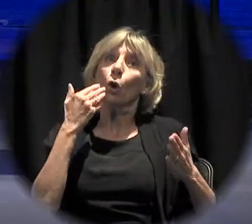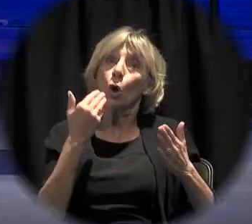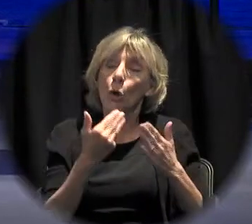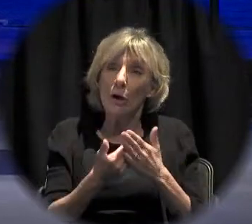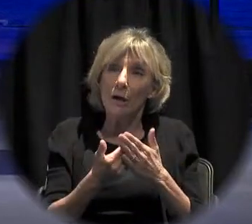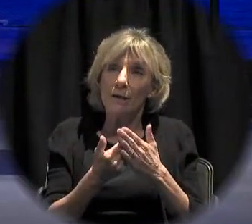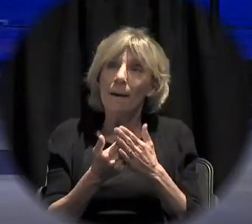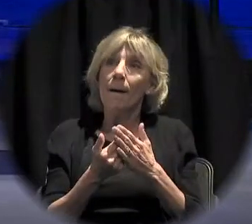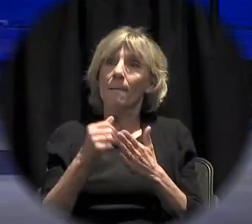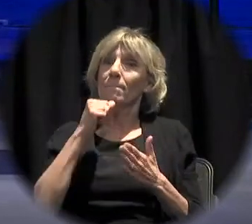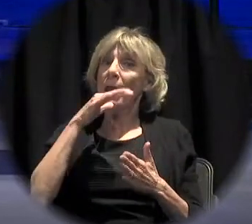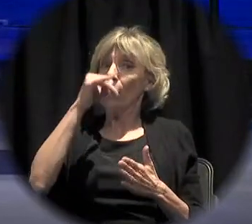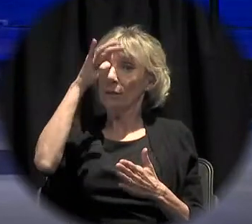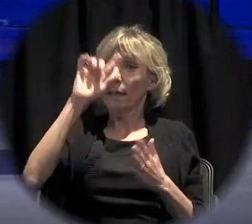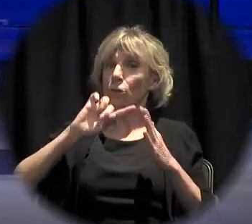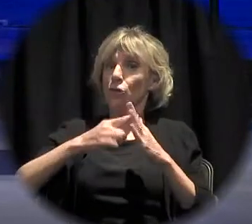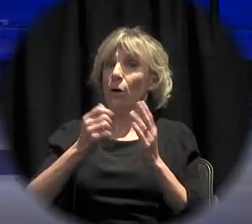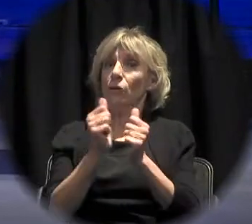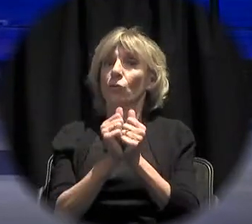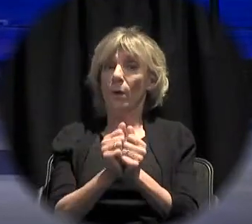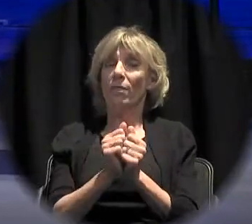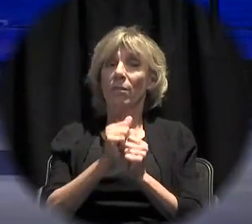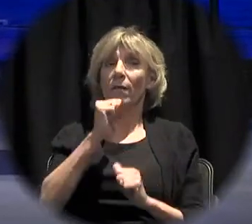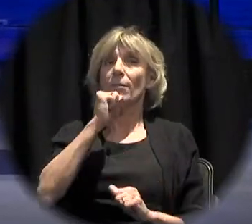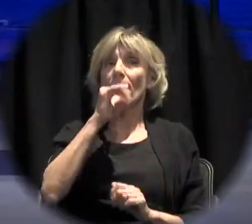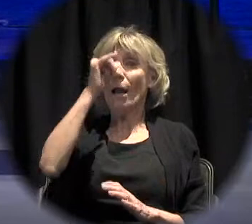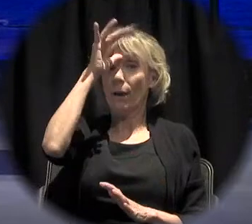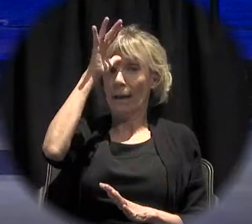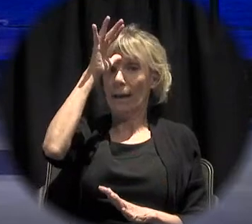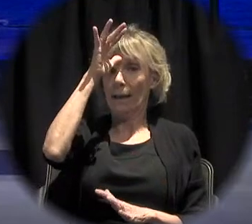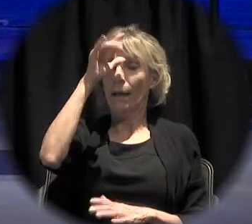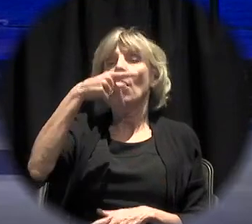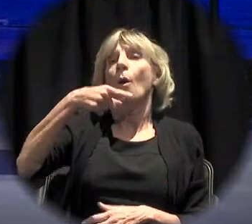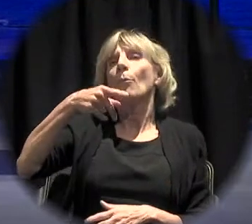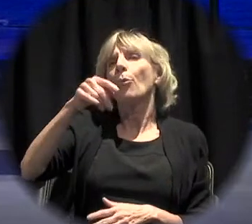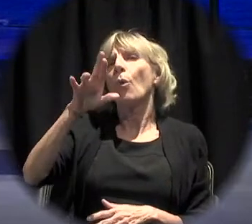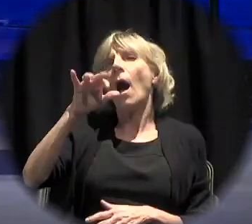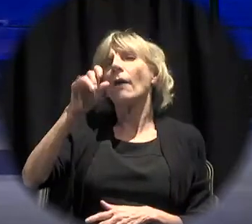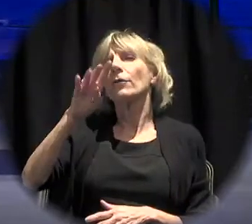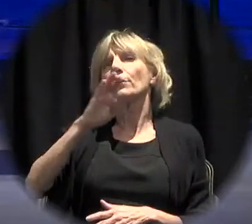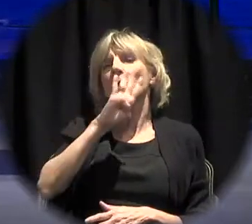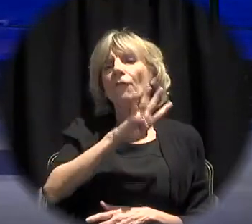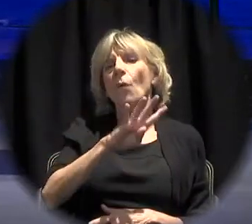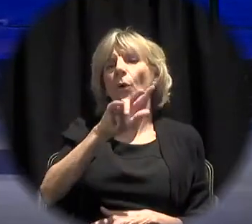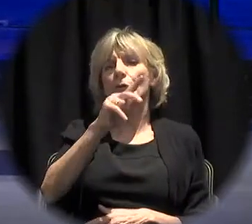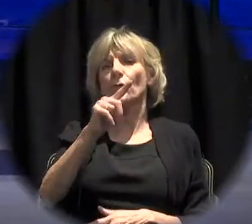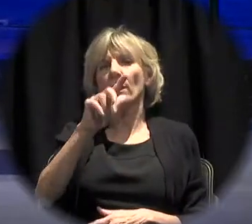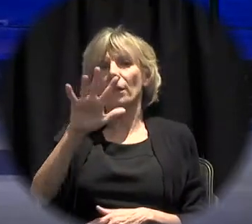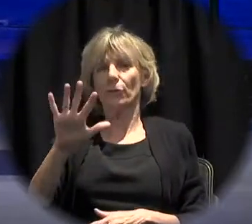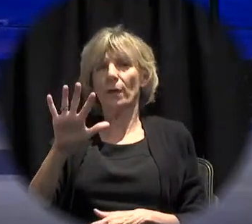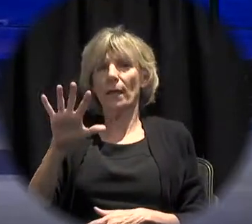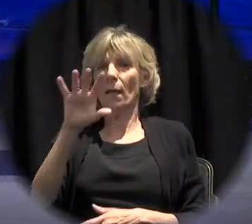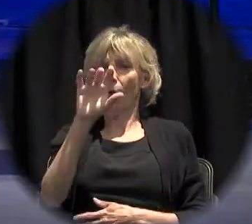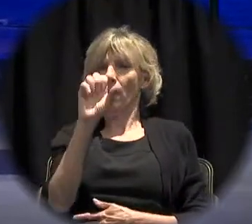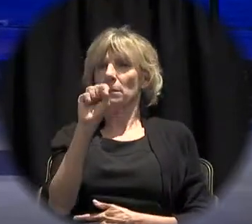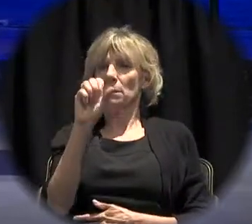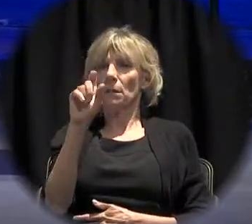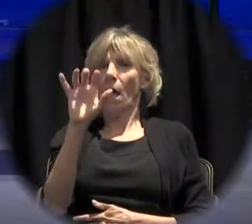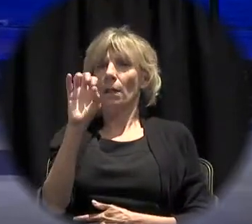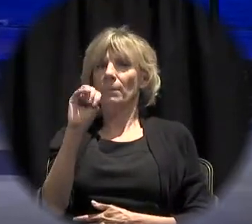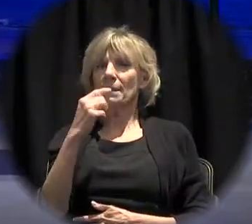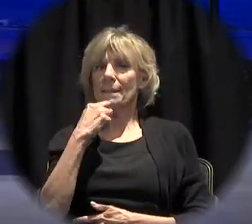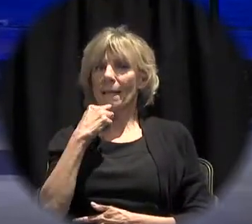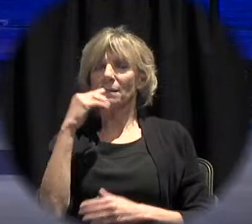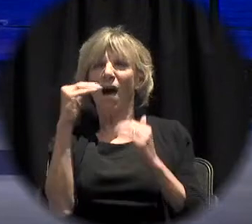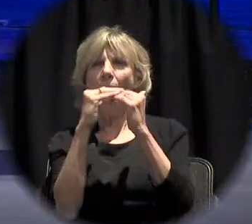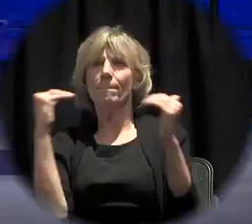latest strategy or the latest book. In Proverbs 4:23, Solomon says, above all else, guard